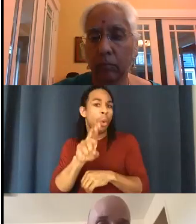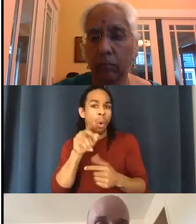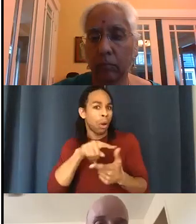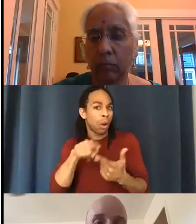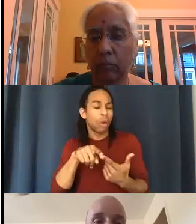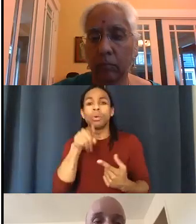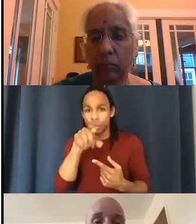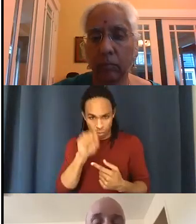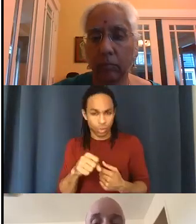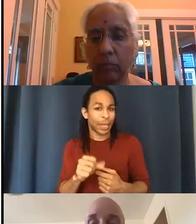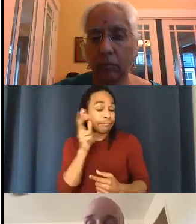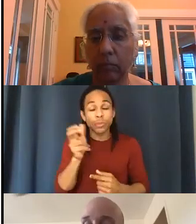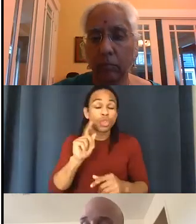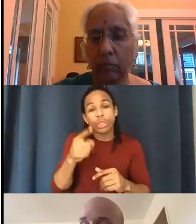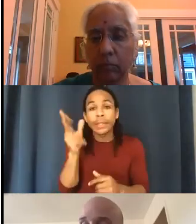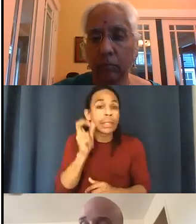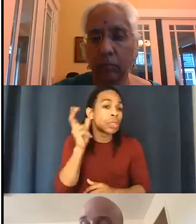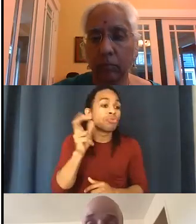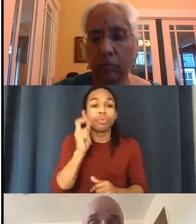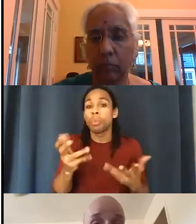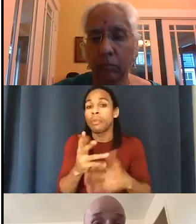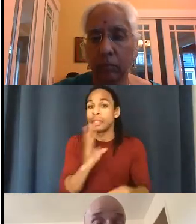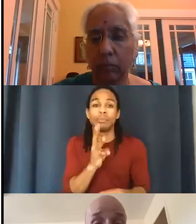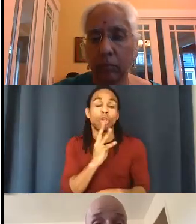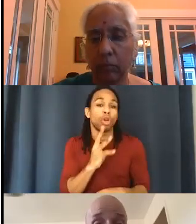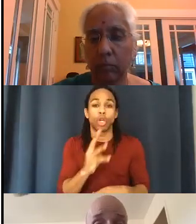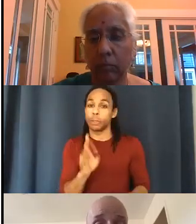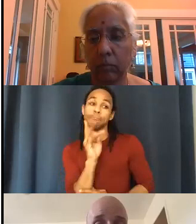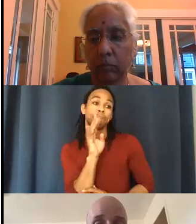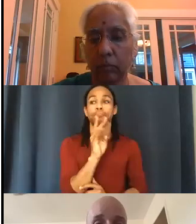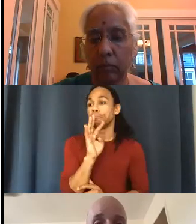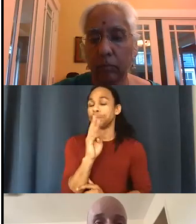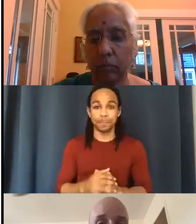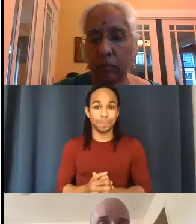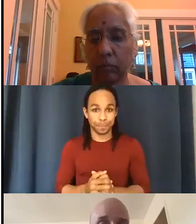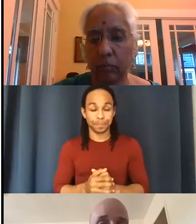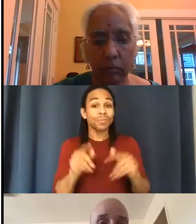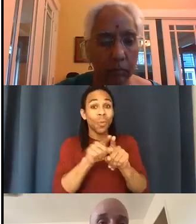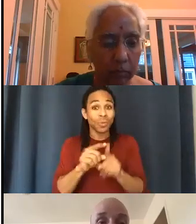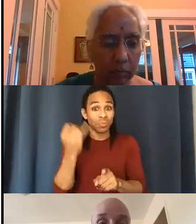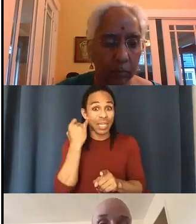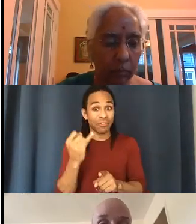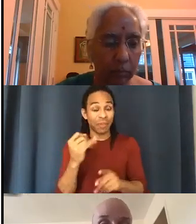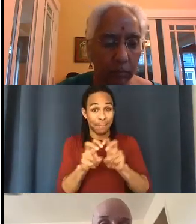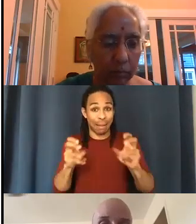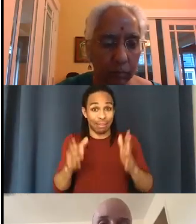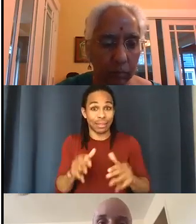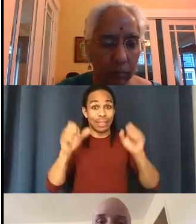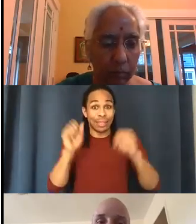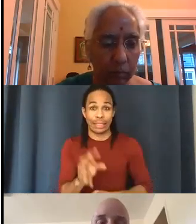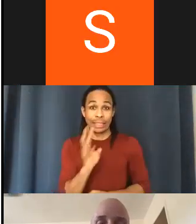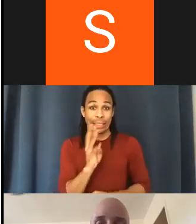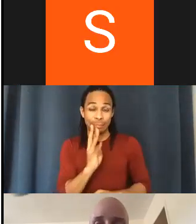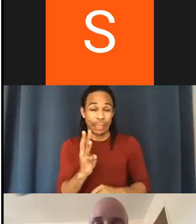speaking in. Also, if all the speakers could do their best to speak a little more clearly